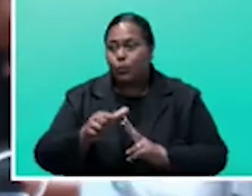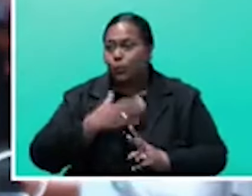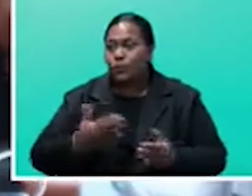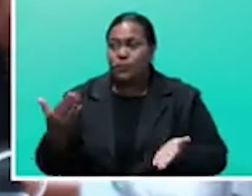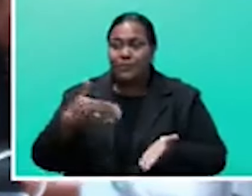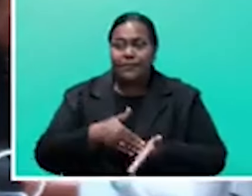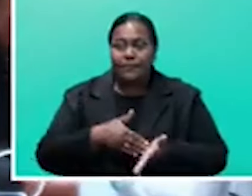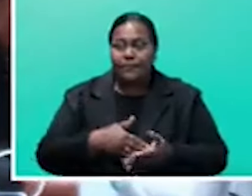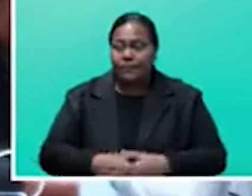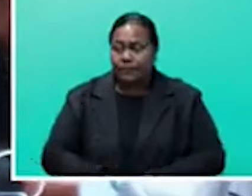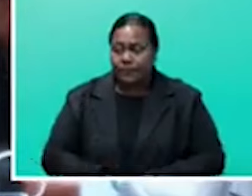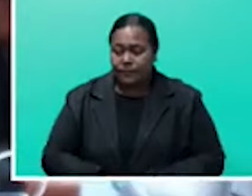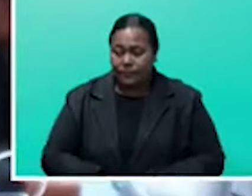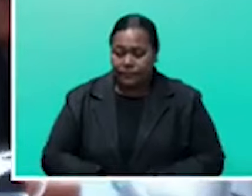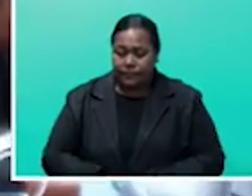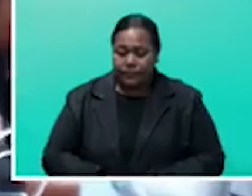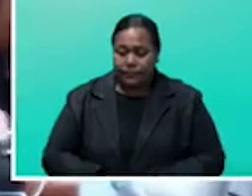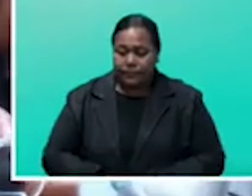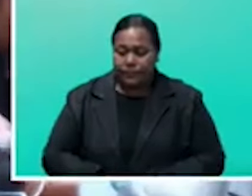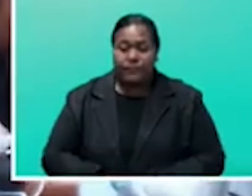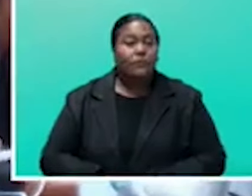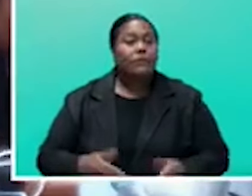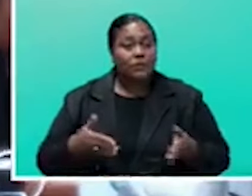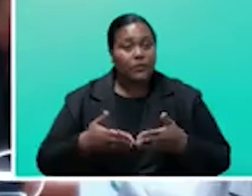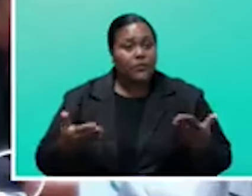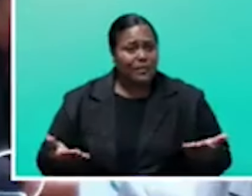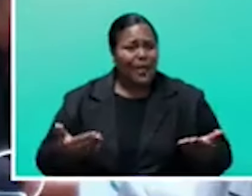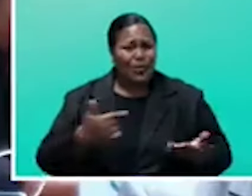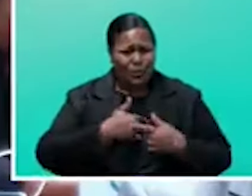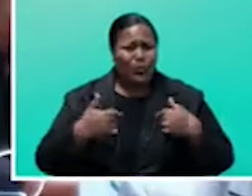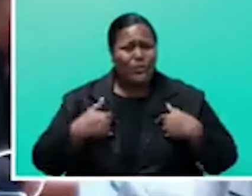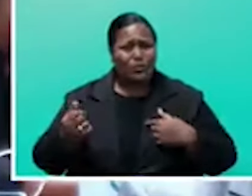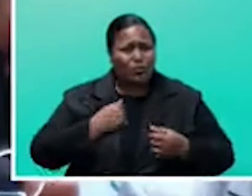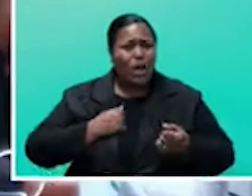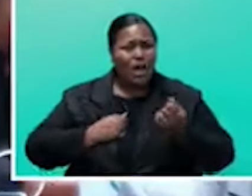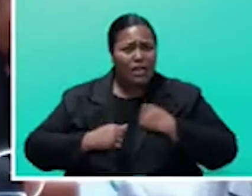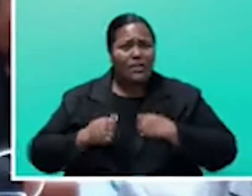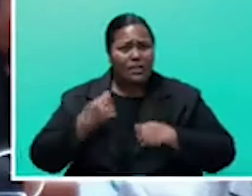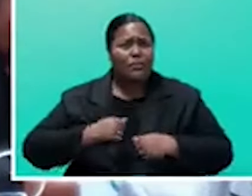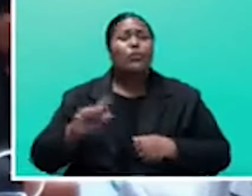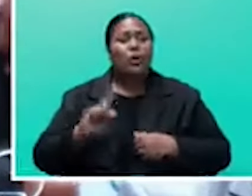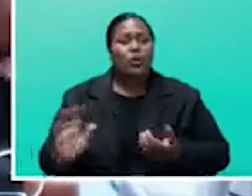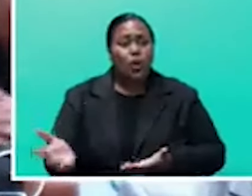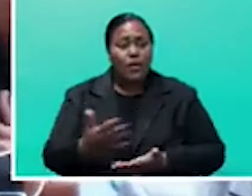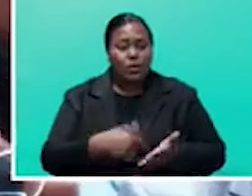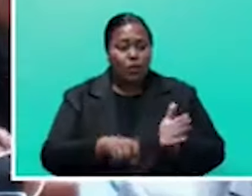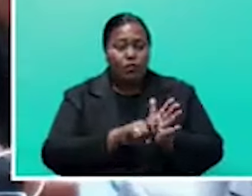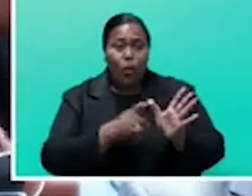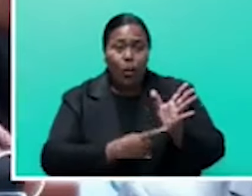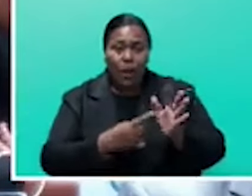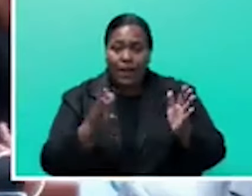Let me also add, Mr. Speaker, now we are grappling, Mr. Speaker, with the collection of rates. Town and